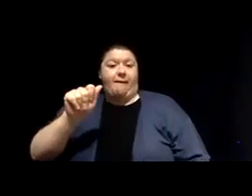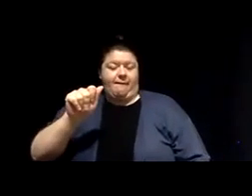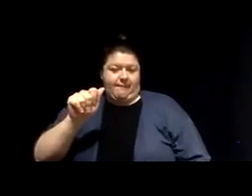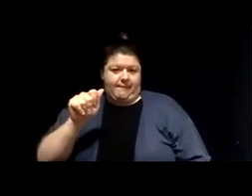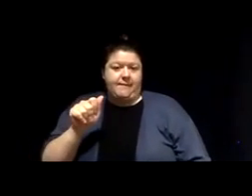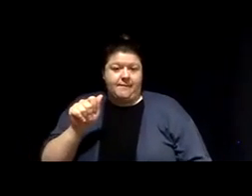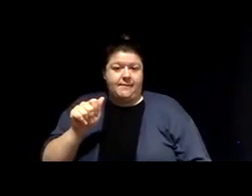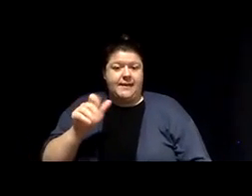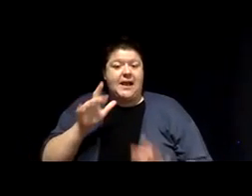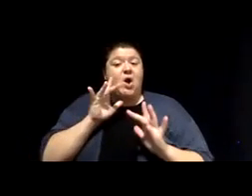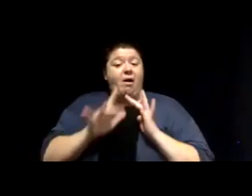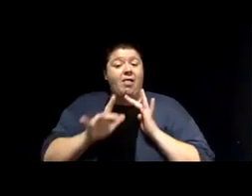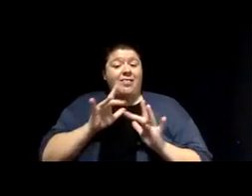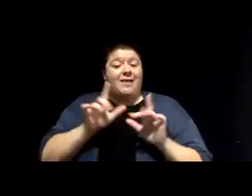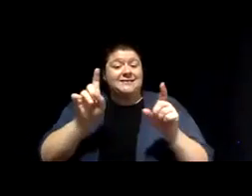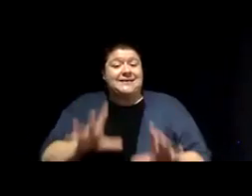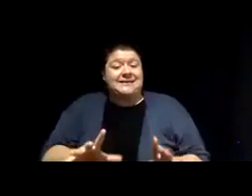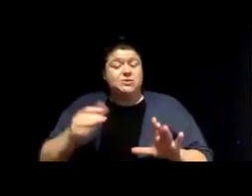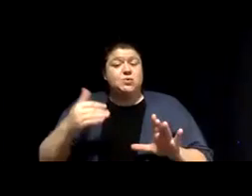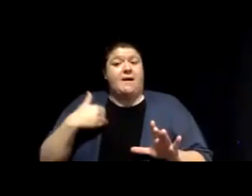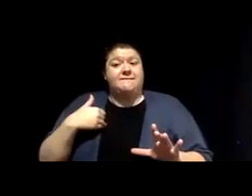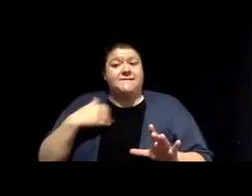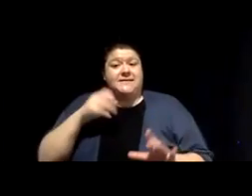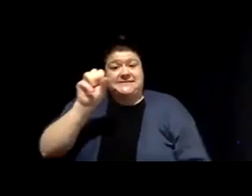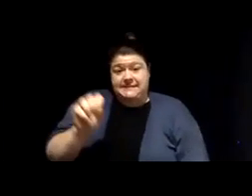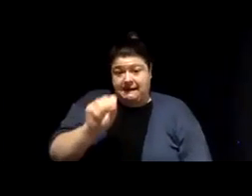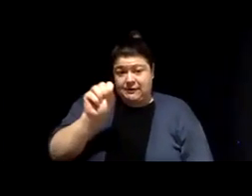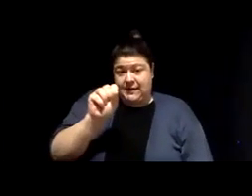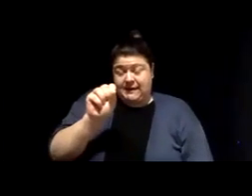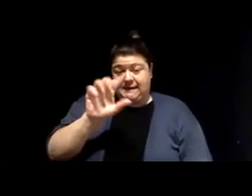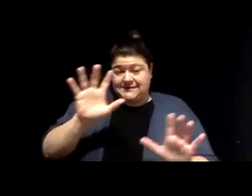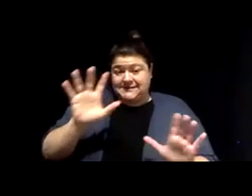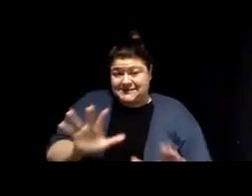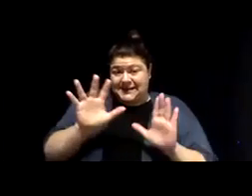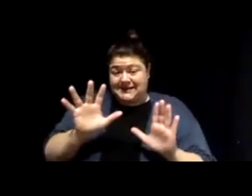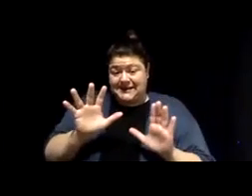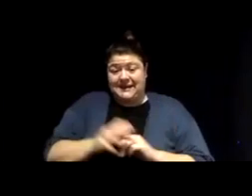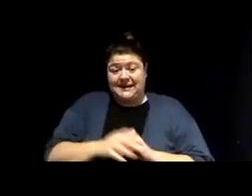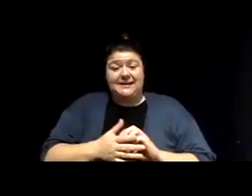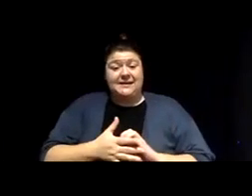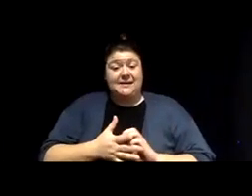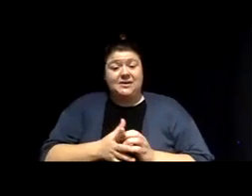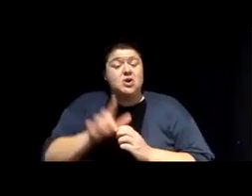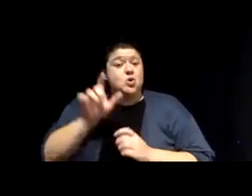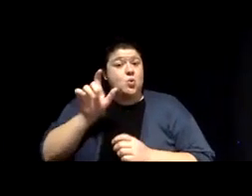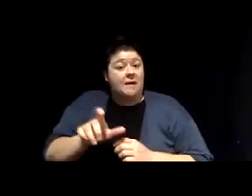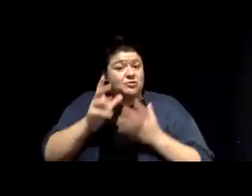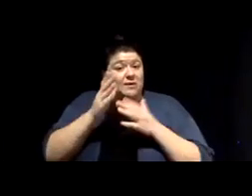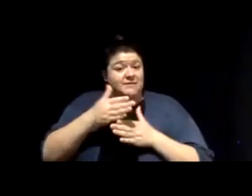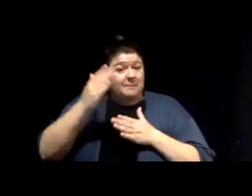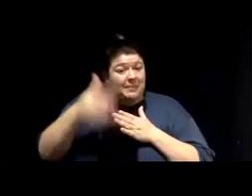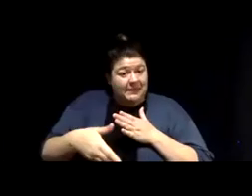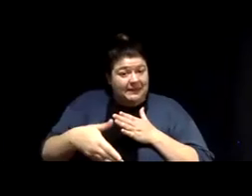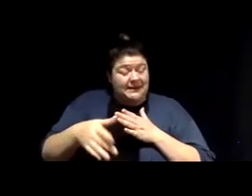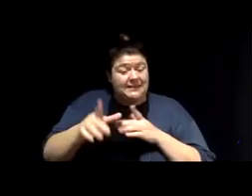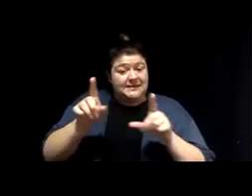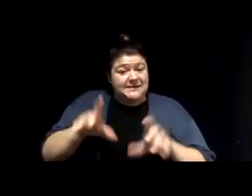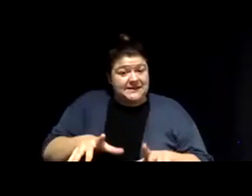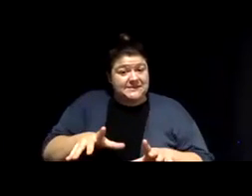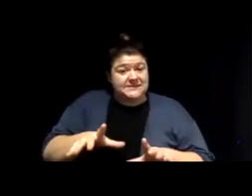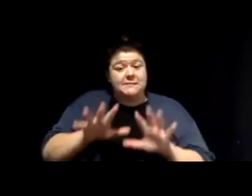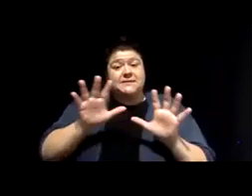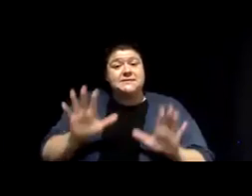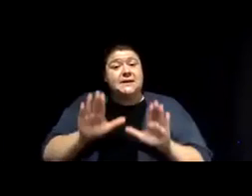have Saturday and Sunday to take it. You have to have completed your test by Sunday.